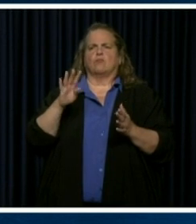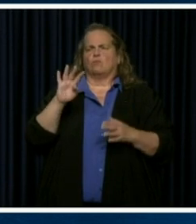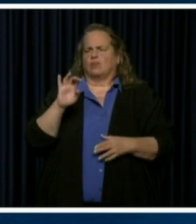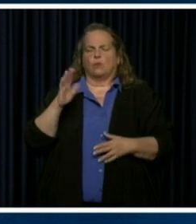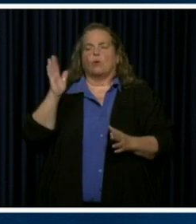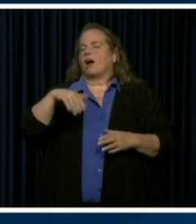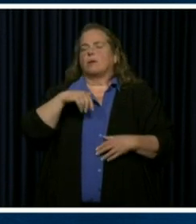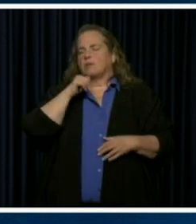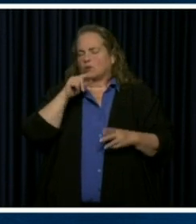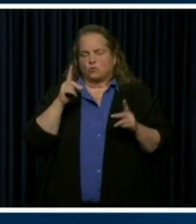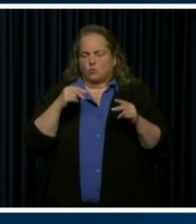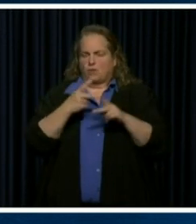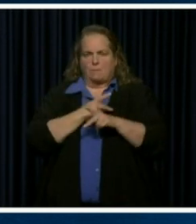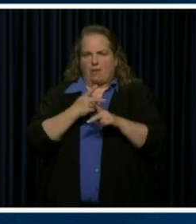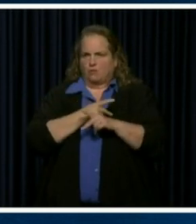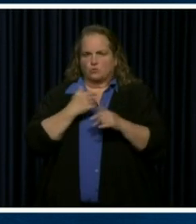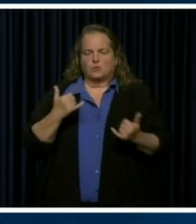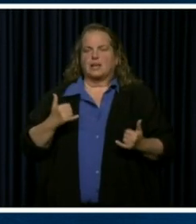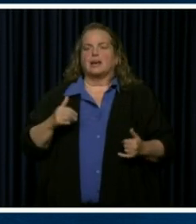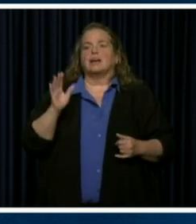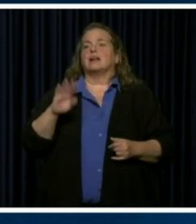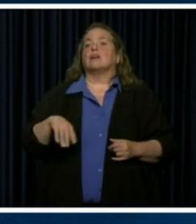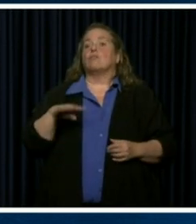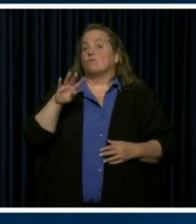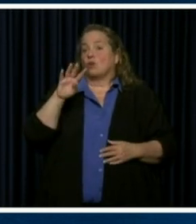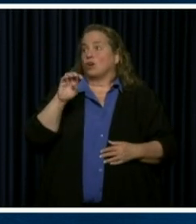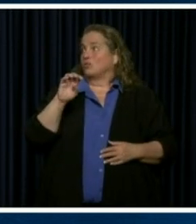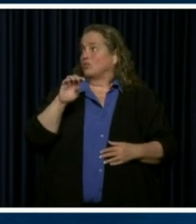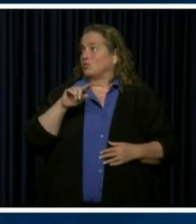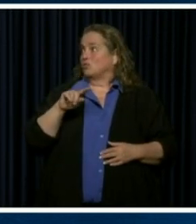480, well, I'm not going to do math today. That's